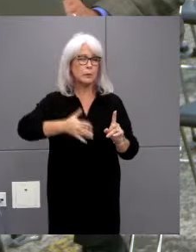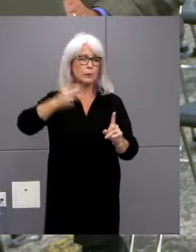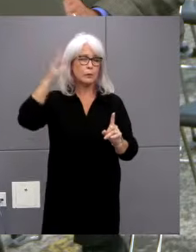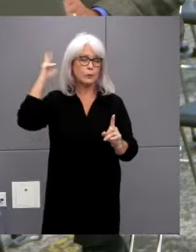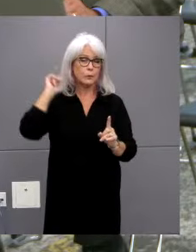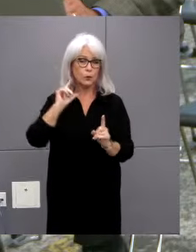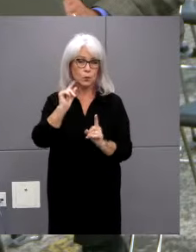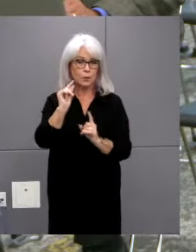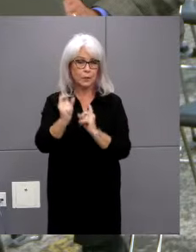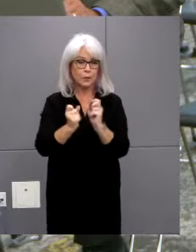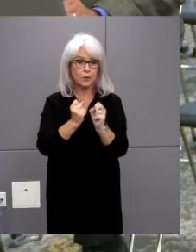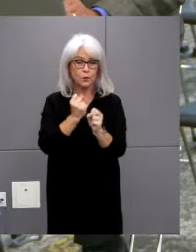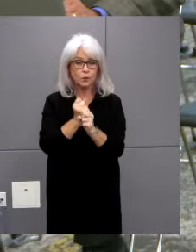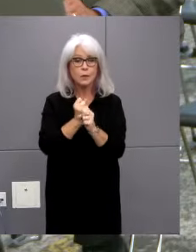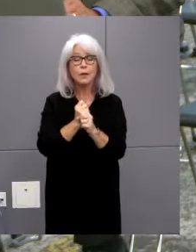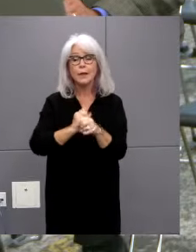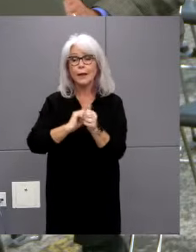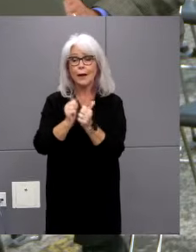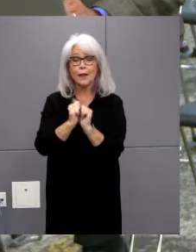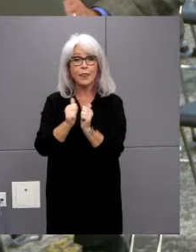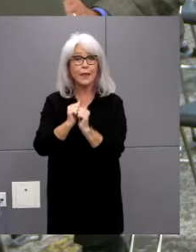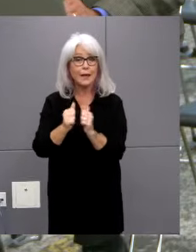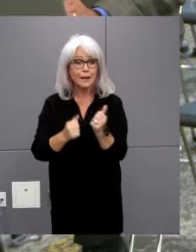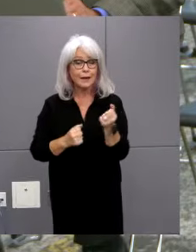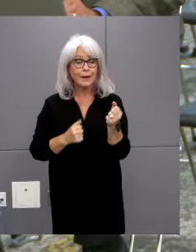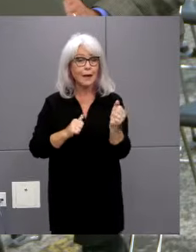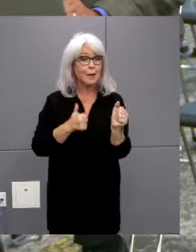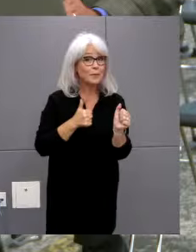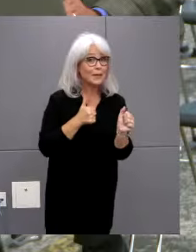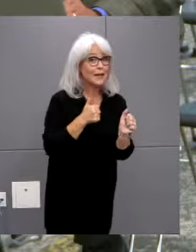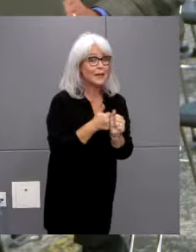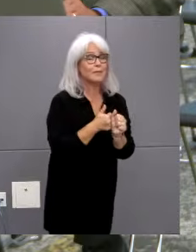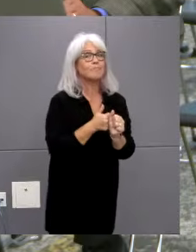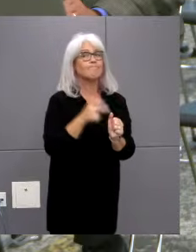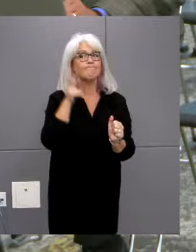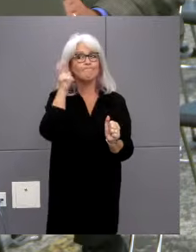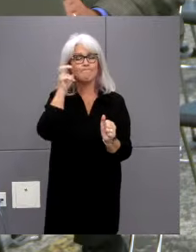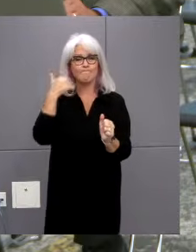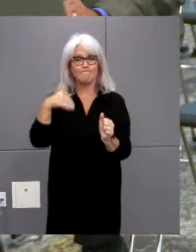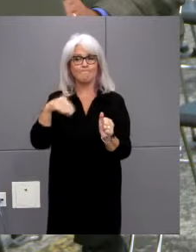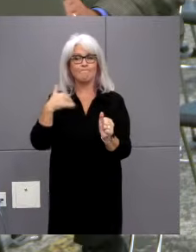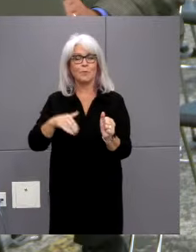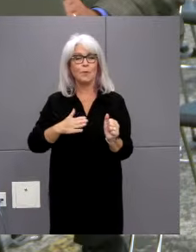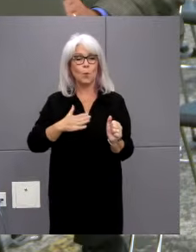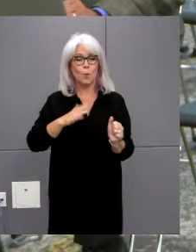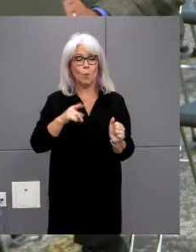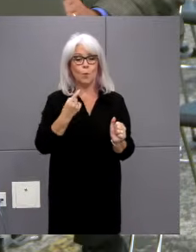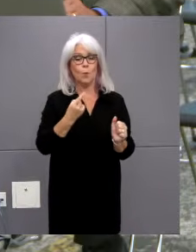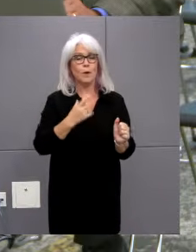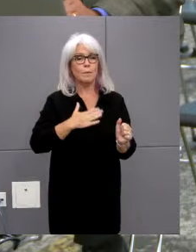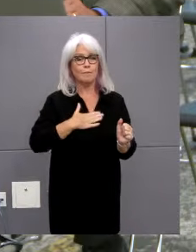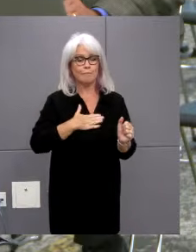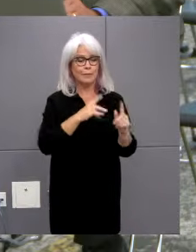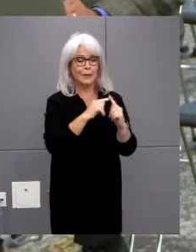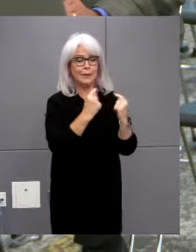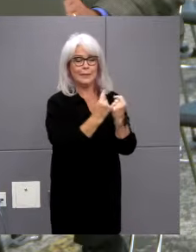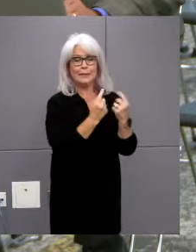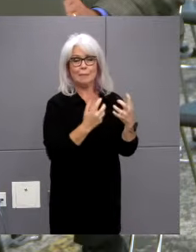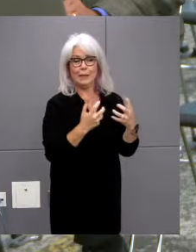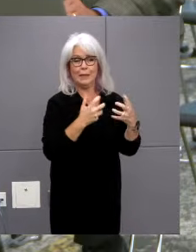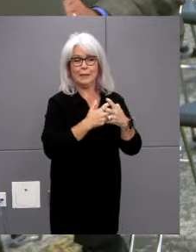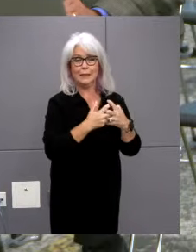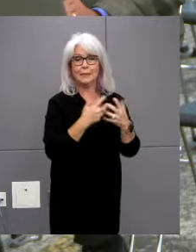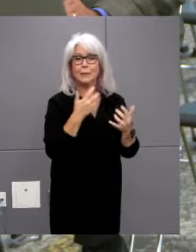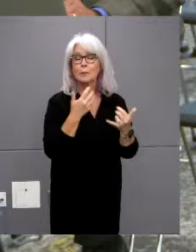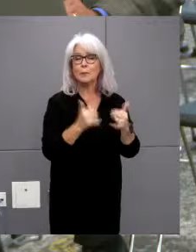years. The athletic update definitely speaks my language. One of my teammates actually came and played baseball here